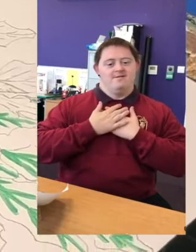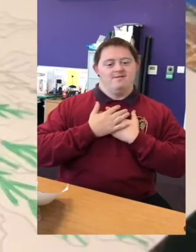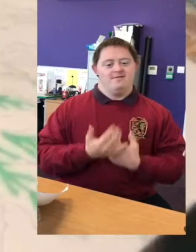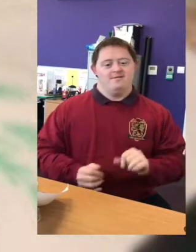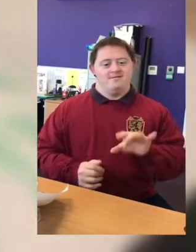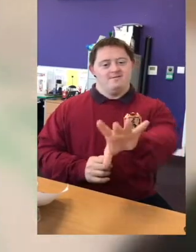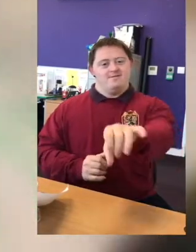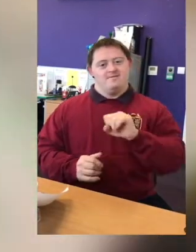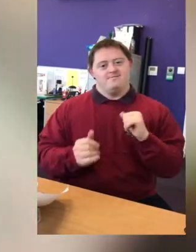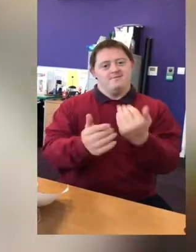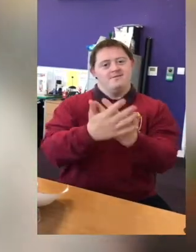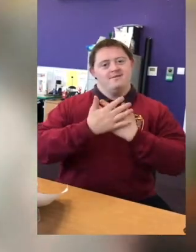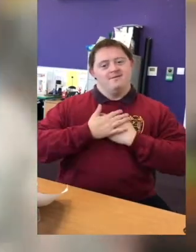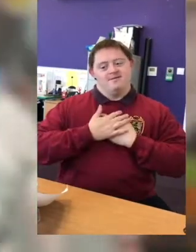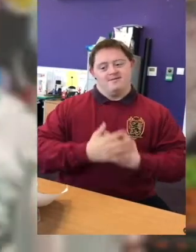Take a breath.